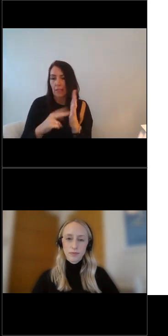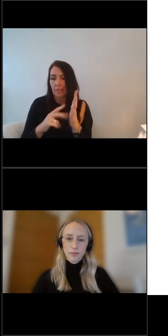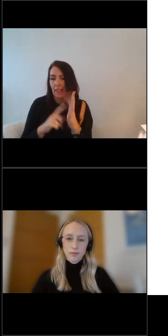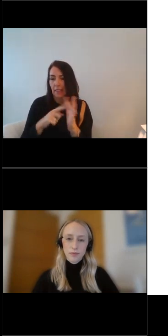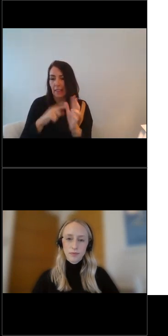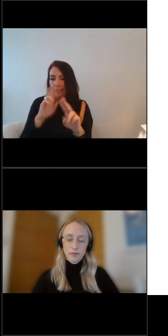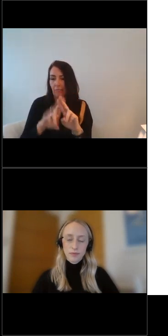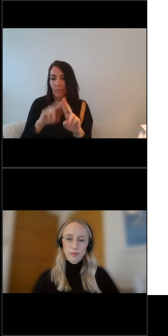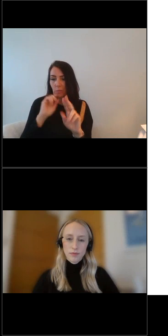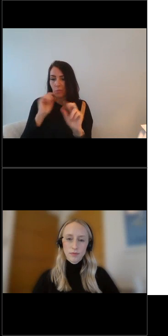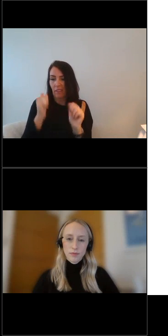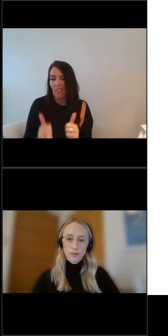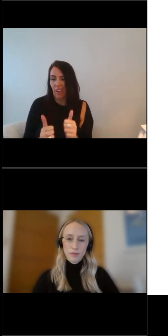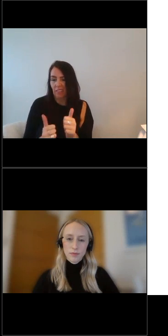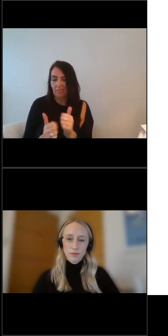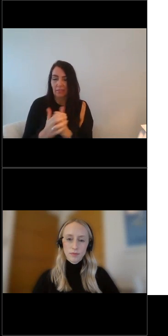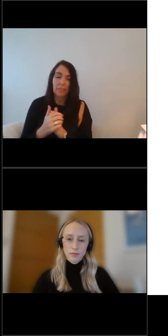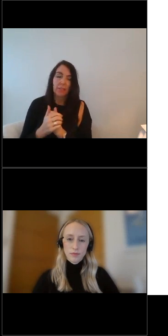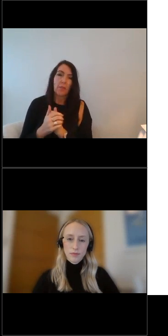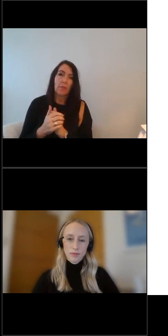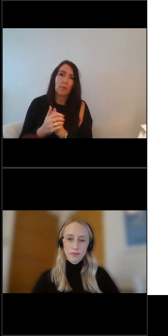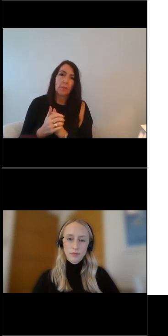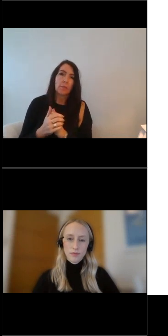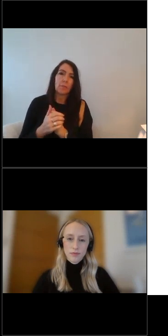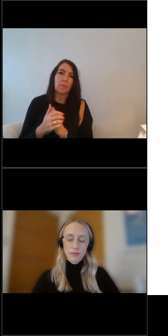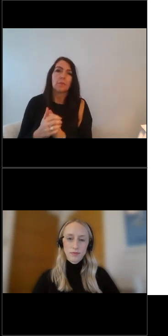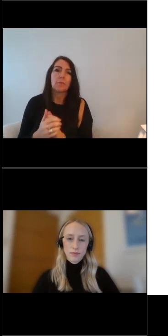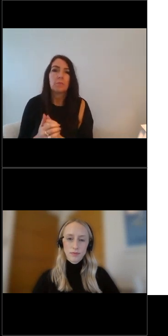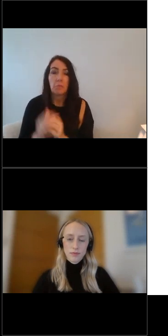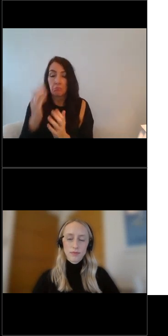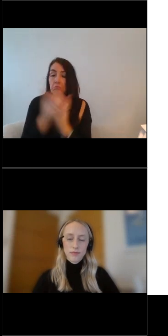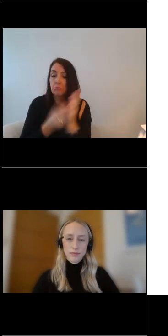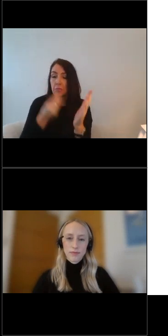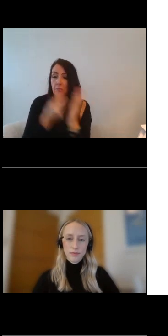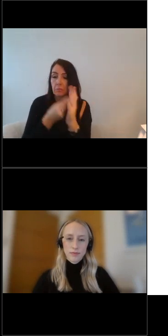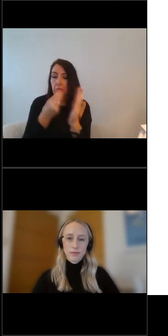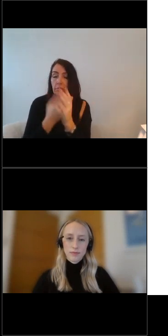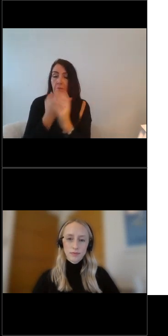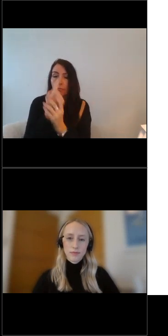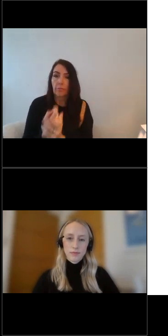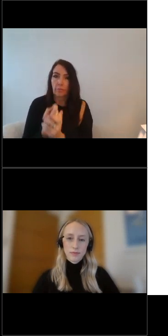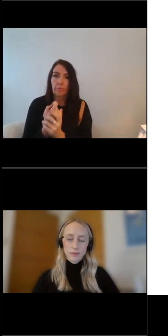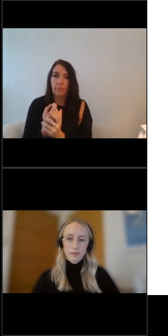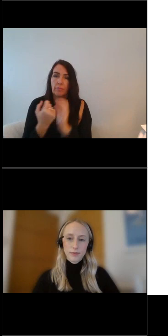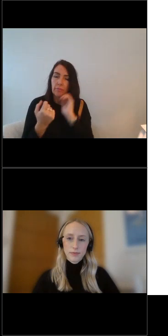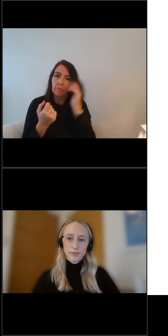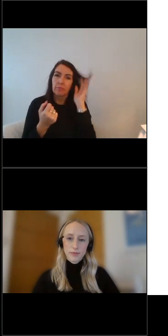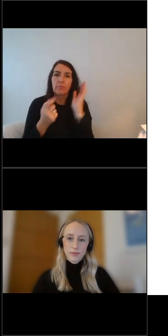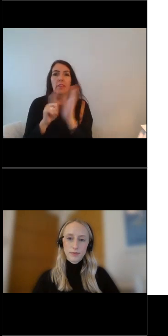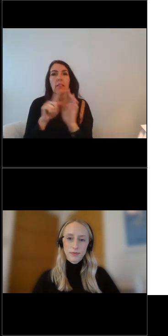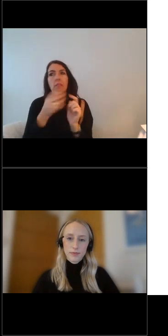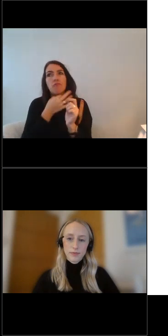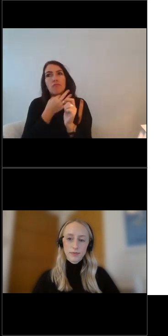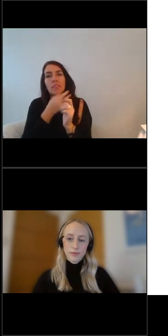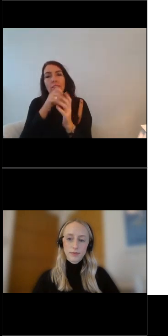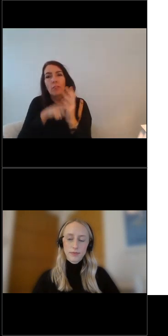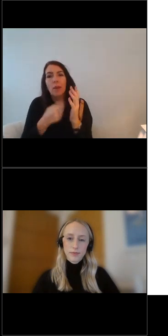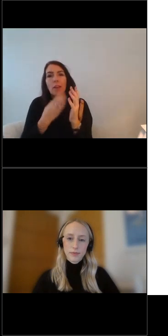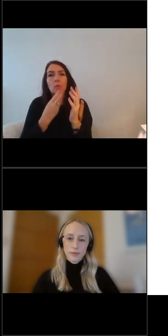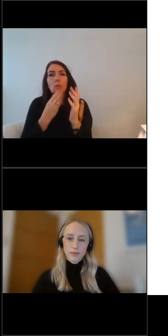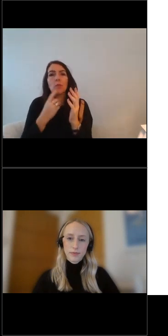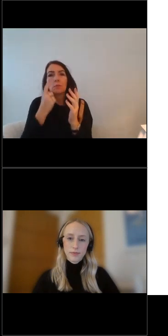that particular role, then there is a cost saving opportunity there. Obviously, all the same caveats and risks of buying used do